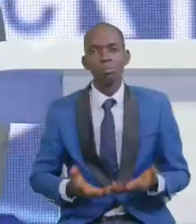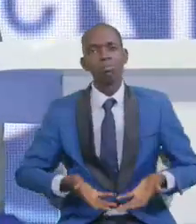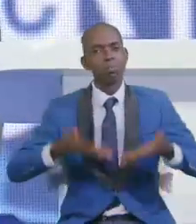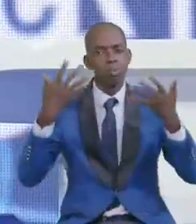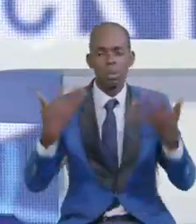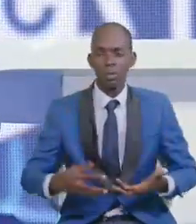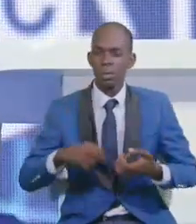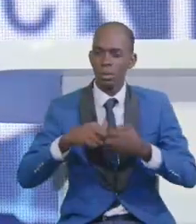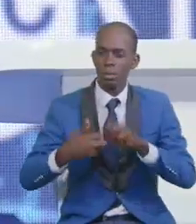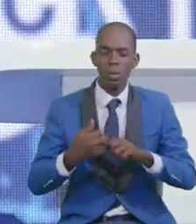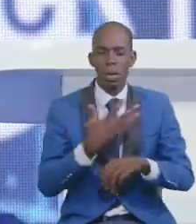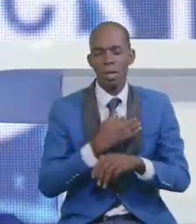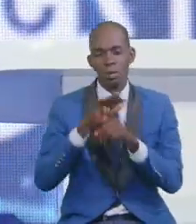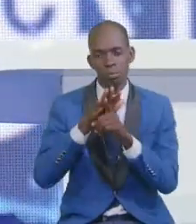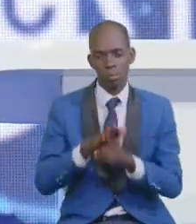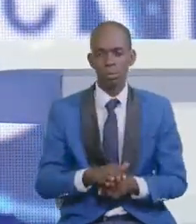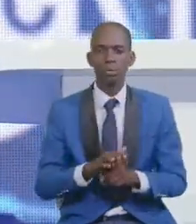pressure.